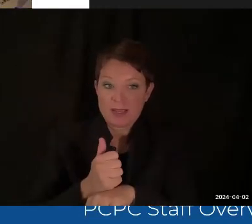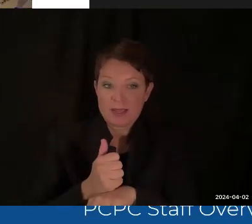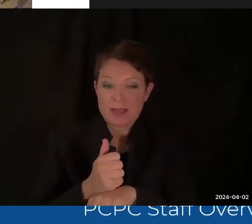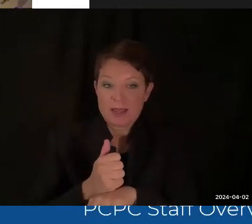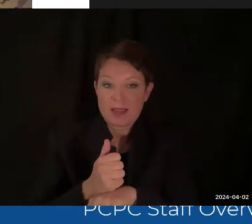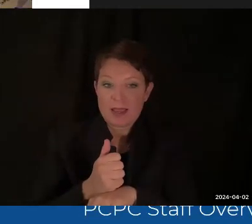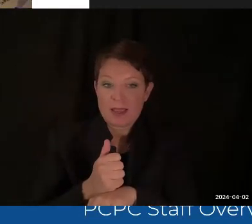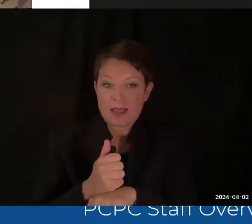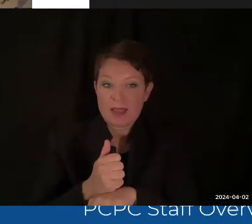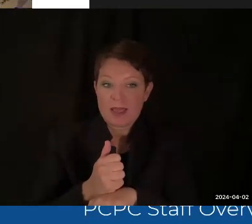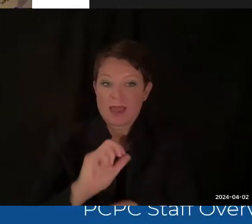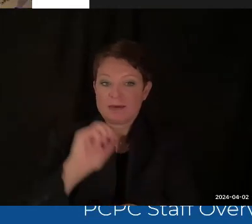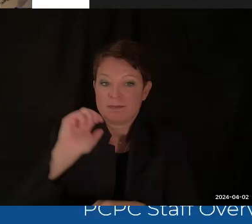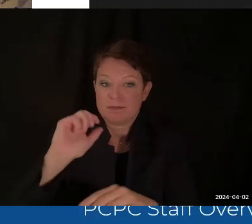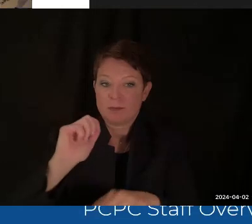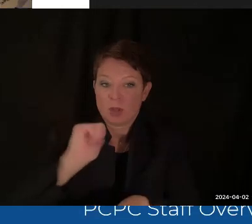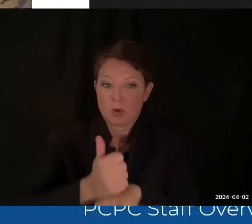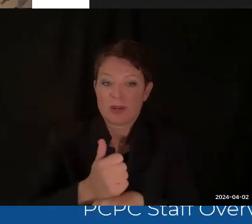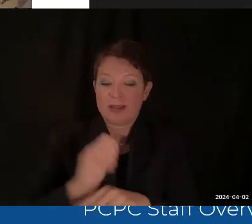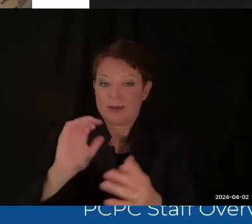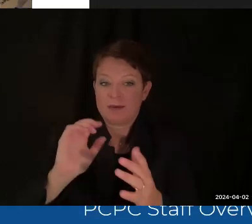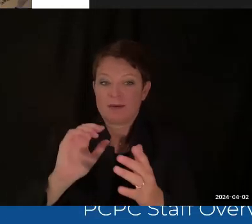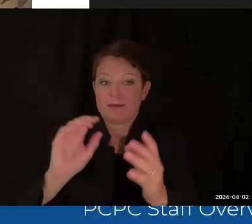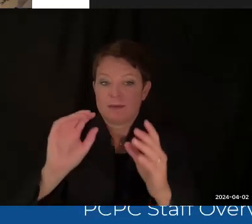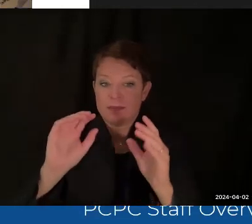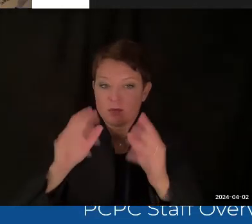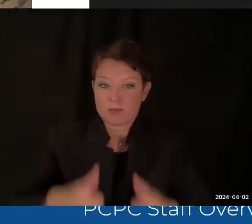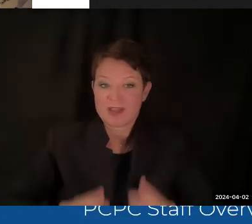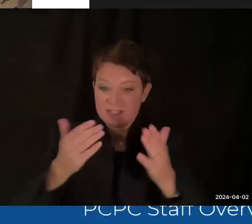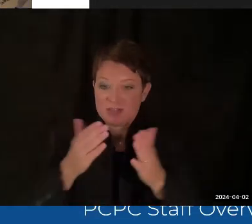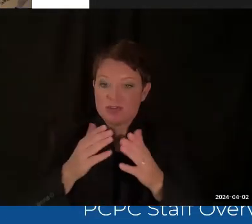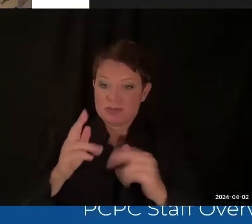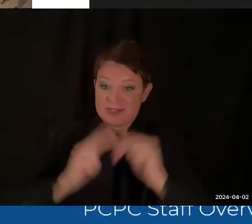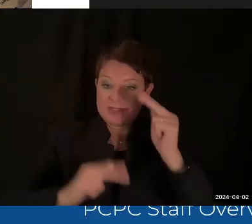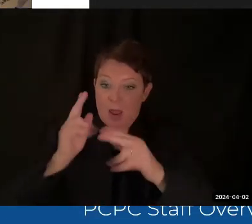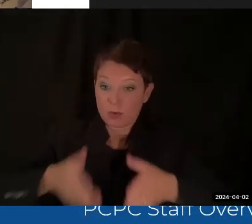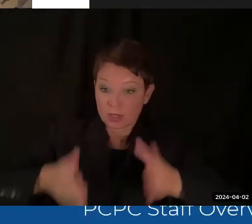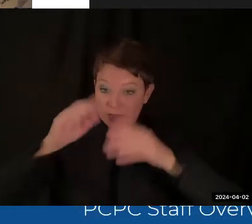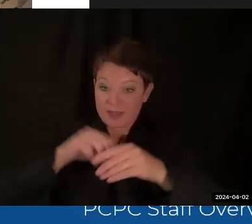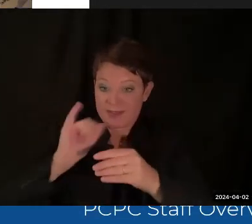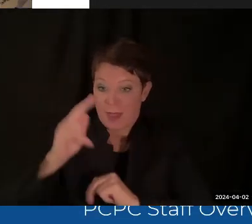the residential tower on the site. Next slide.